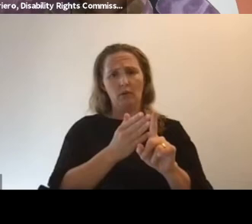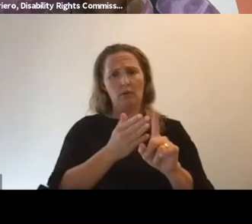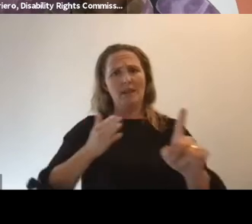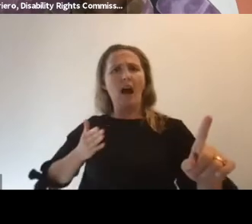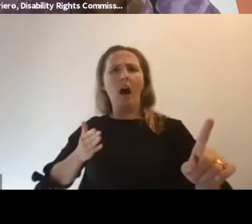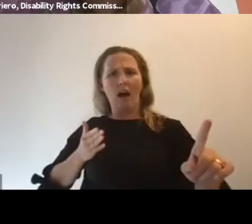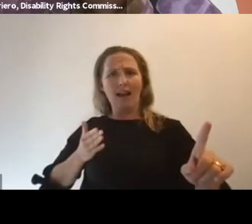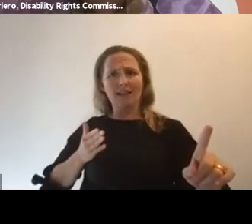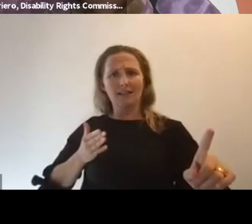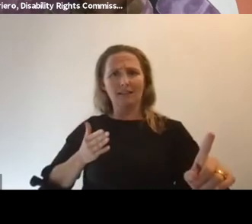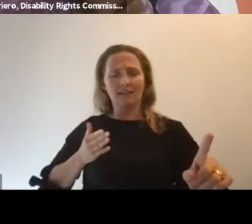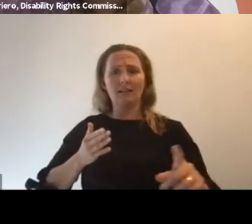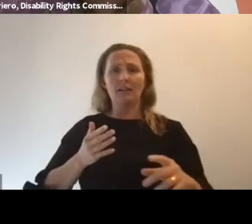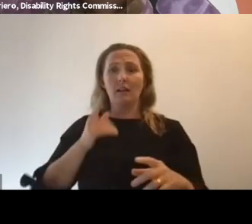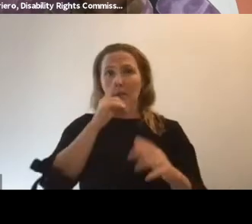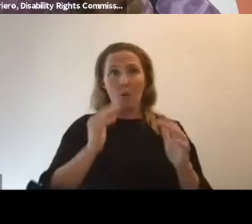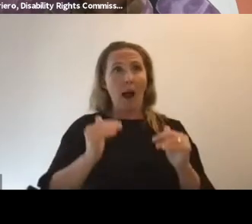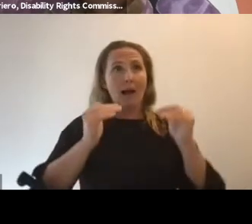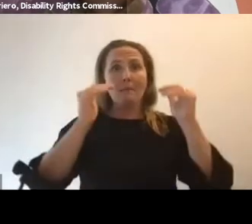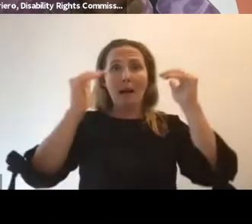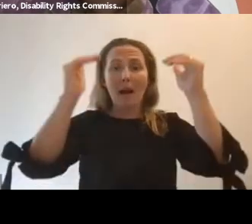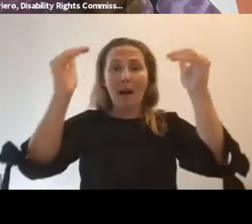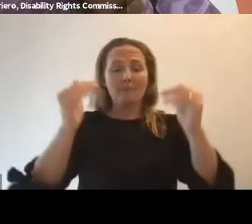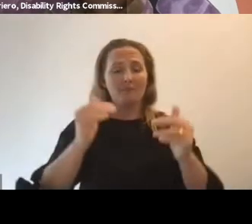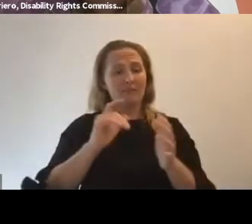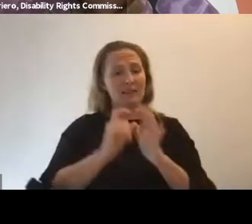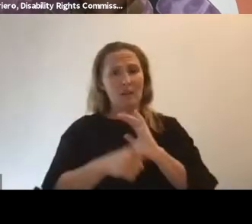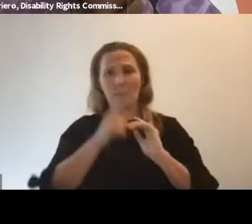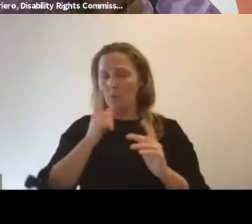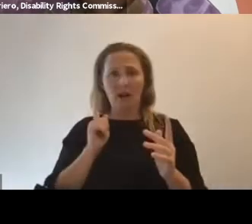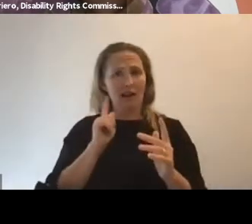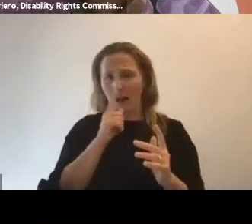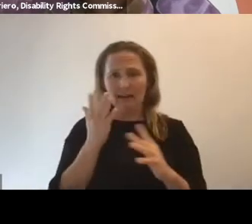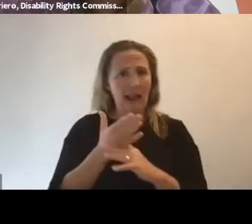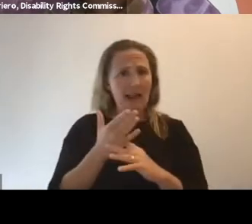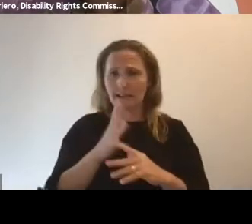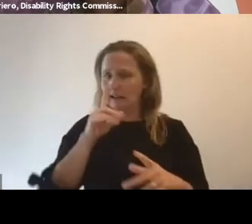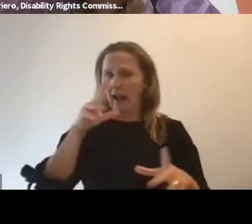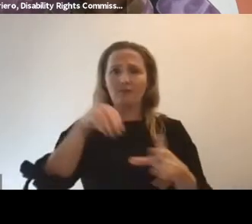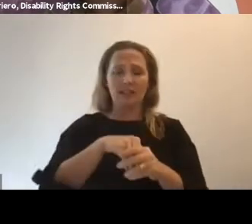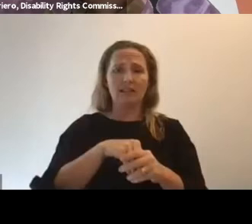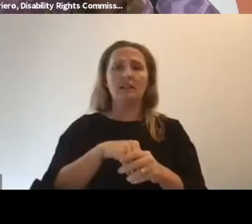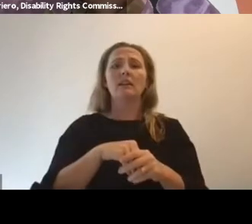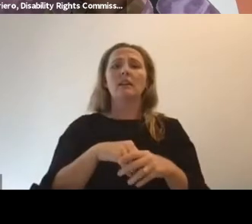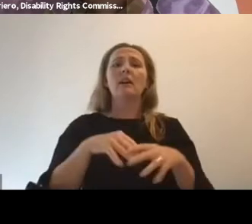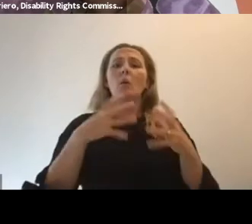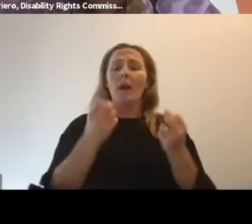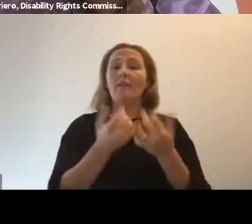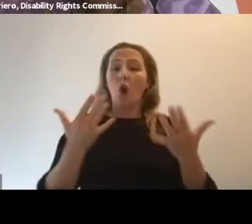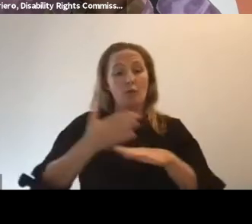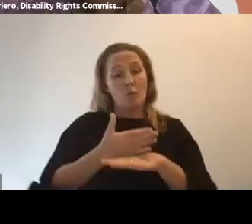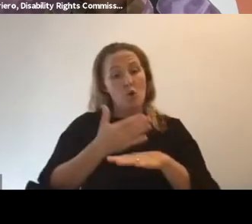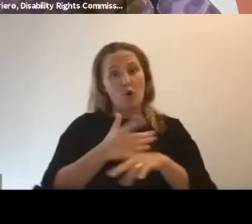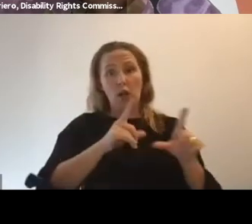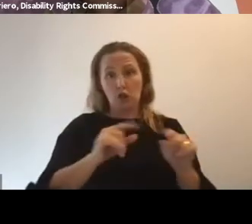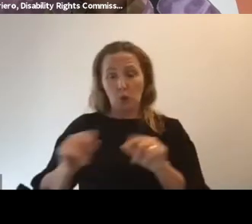And, there's lots of work going on in various parts to address that. But I think it's really important on a day like today